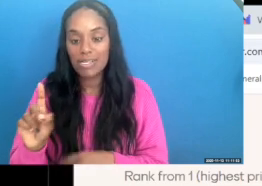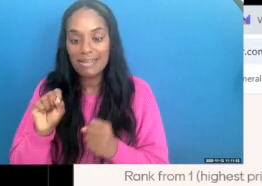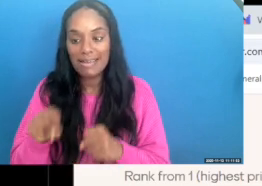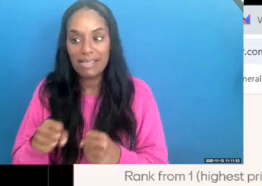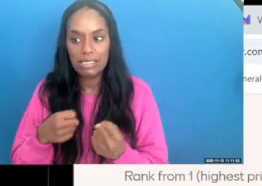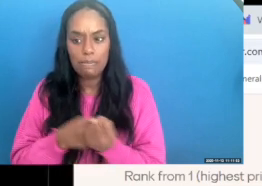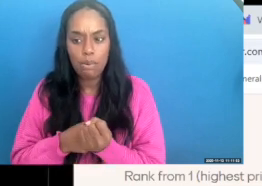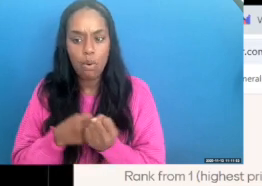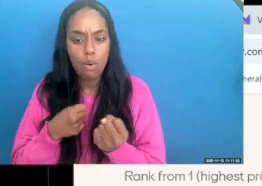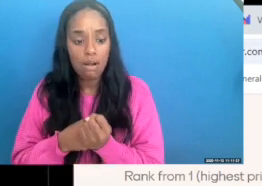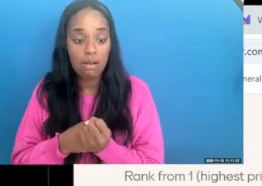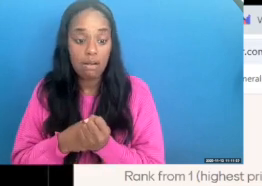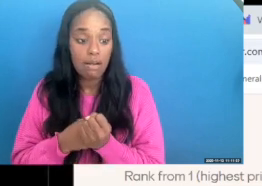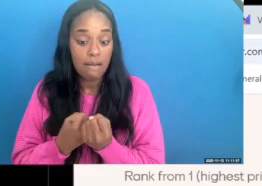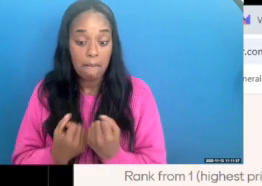place where